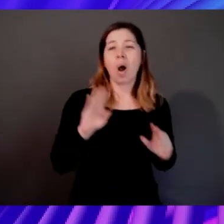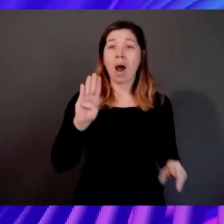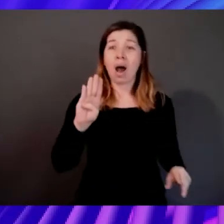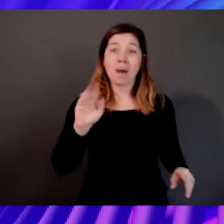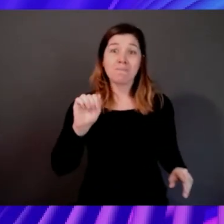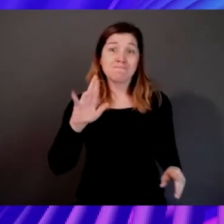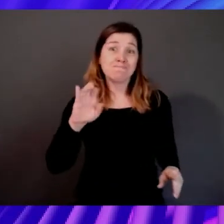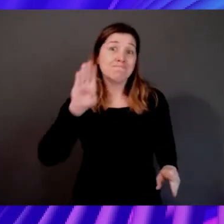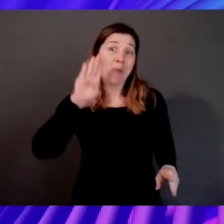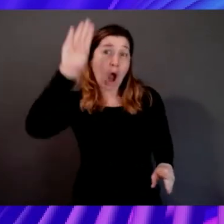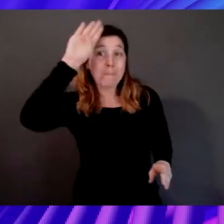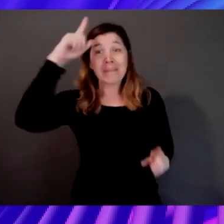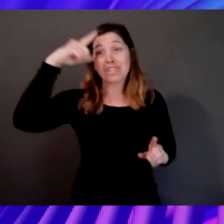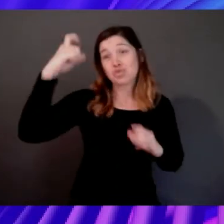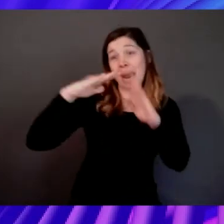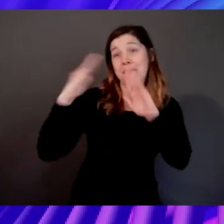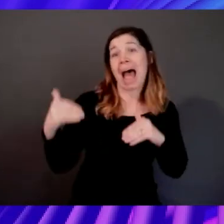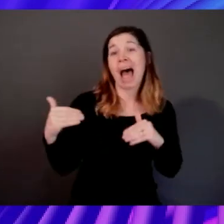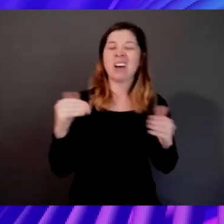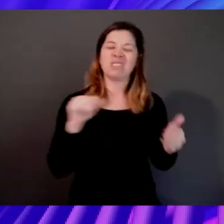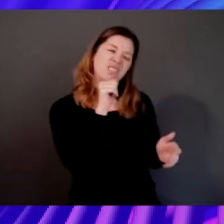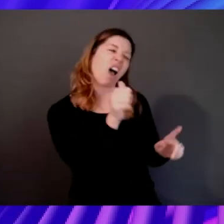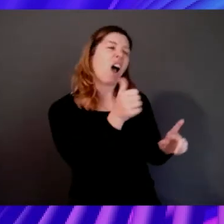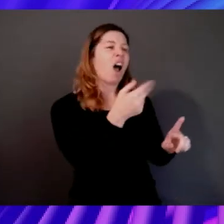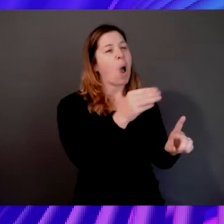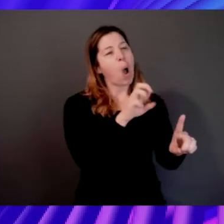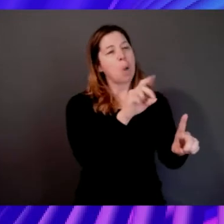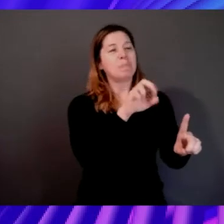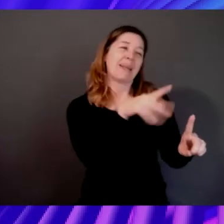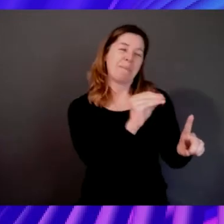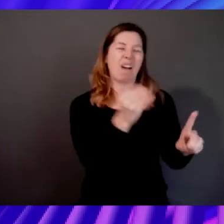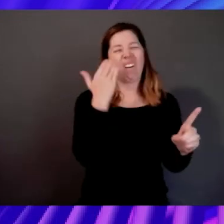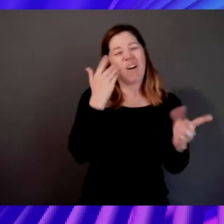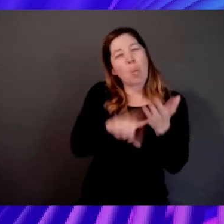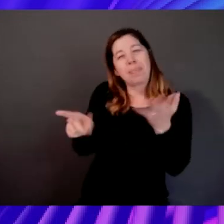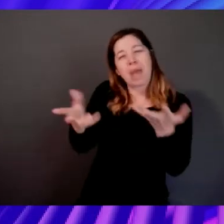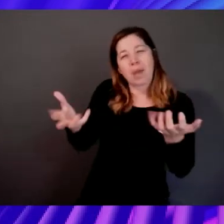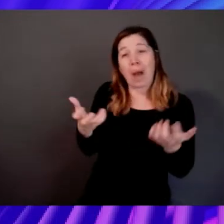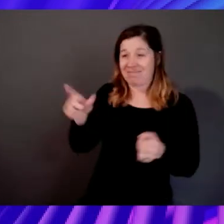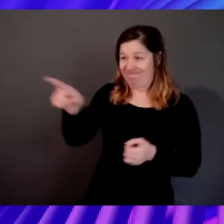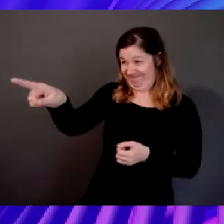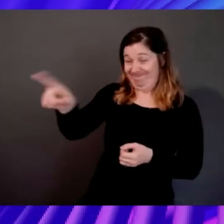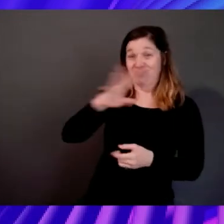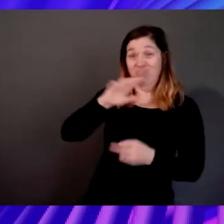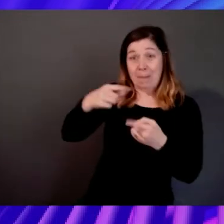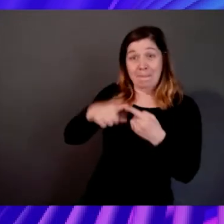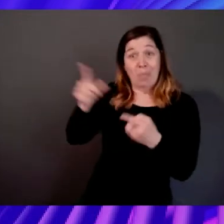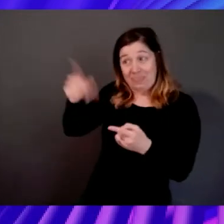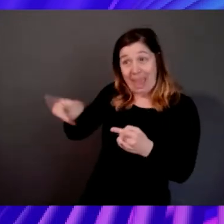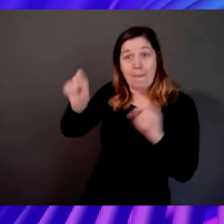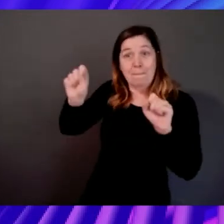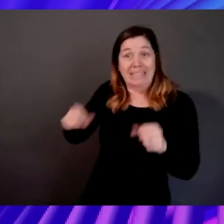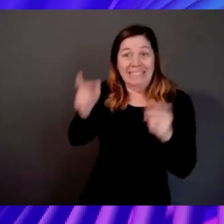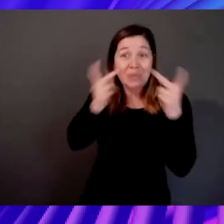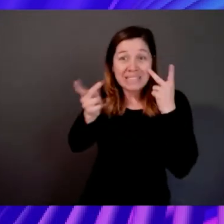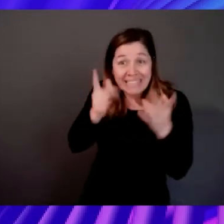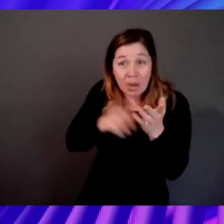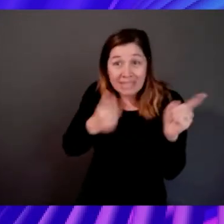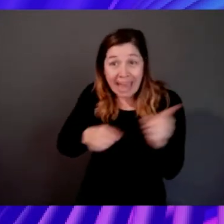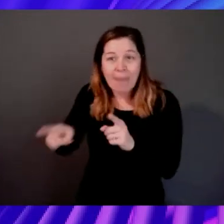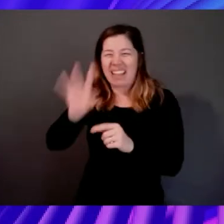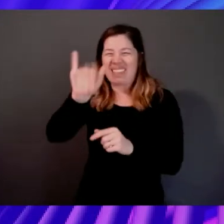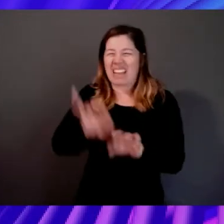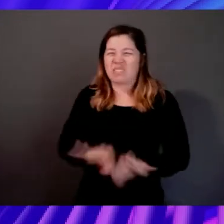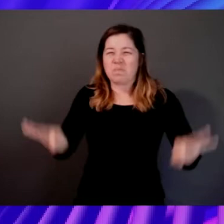Depot. Well, I mean, what you said there about the visibility and the breadth of what we have is really one of the key things that people get as a value